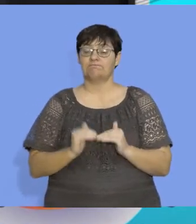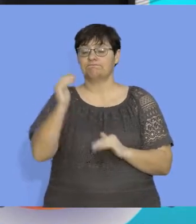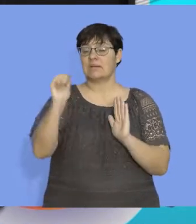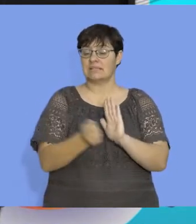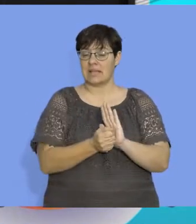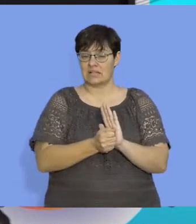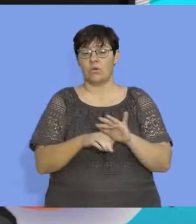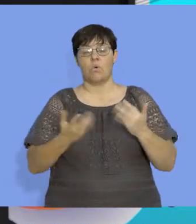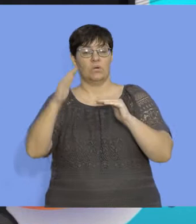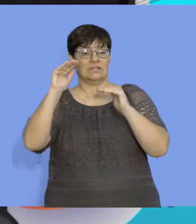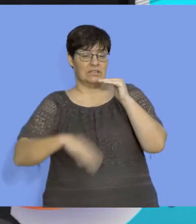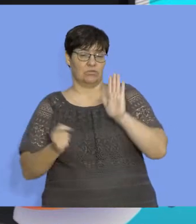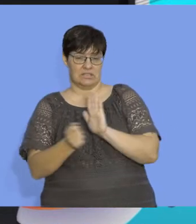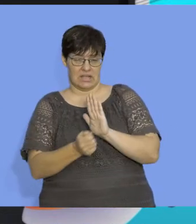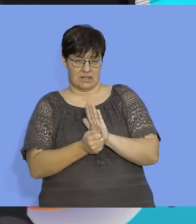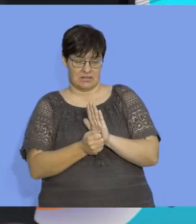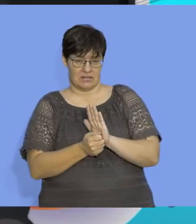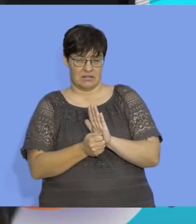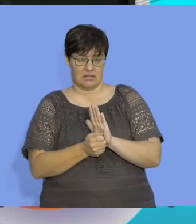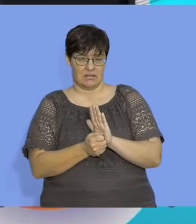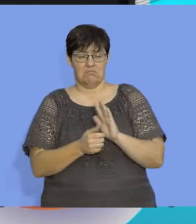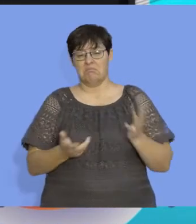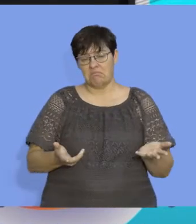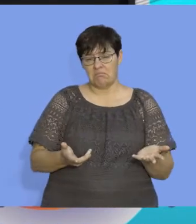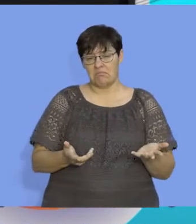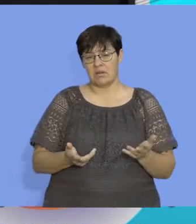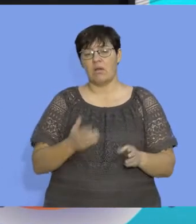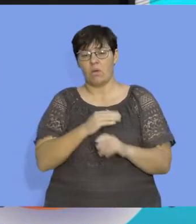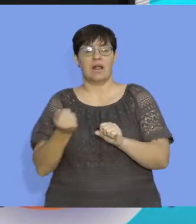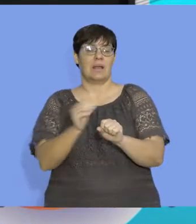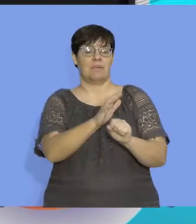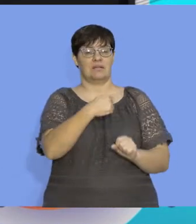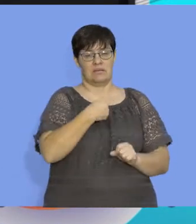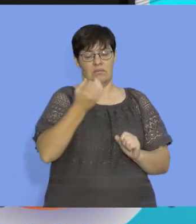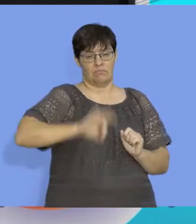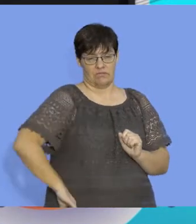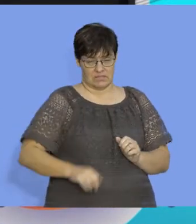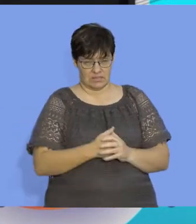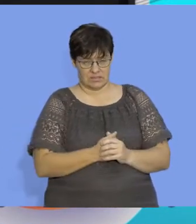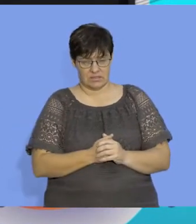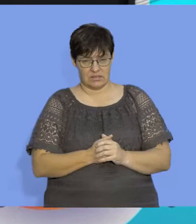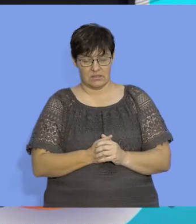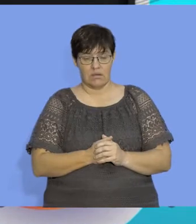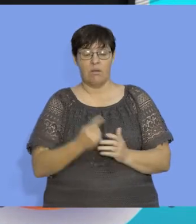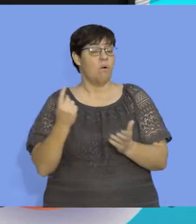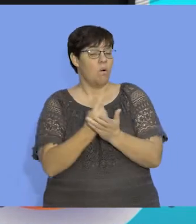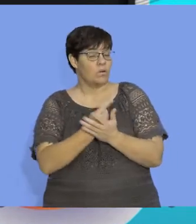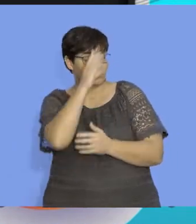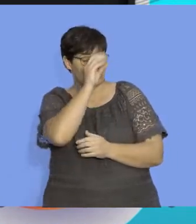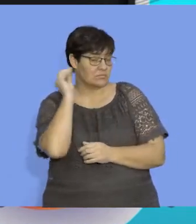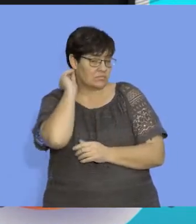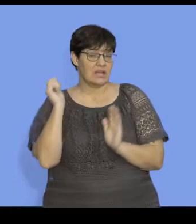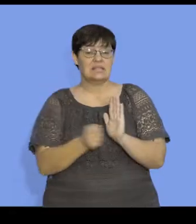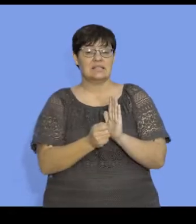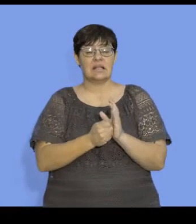obviously will impact on my profit. Remember, at all times, your selling price minus your cost price. In other words, your